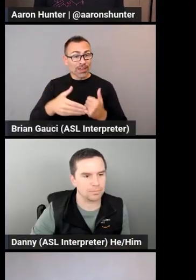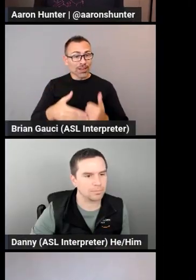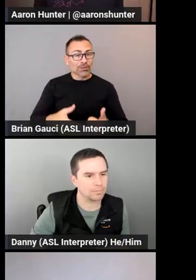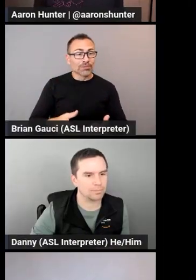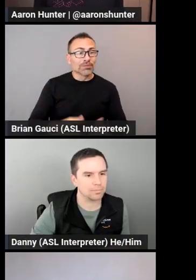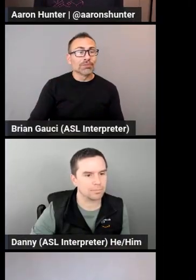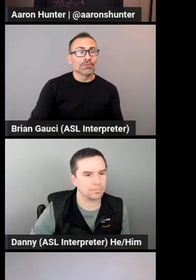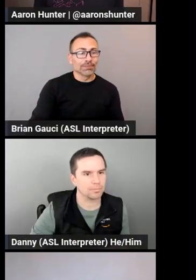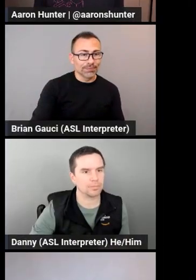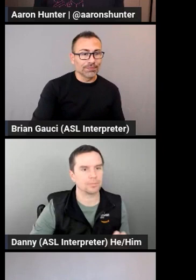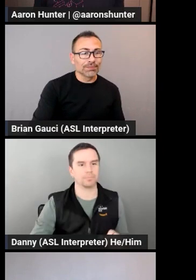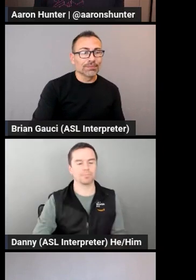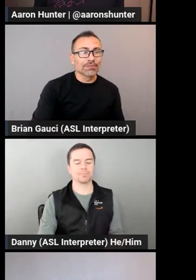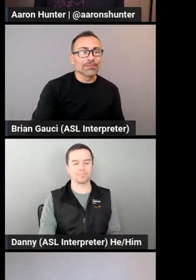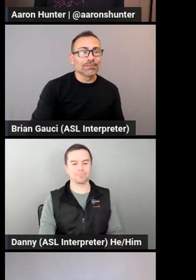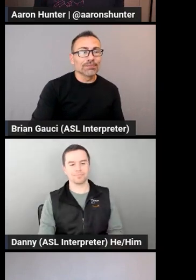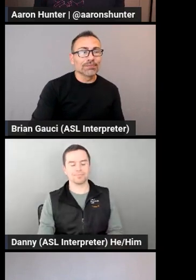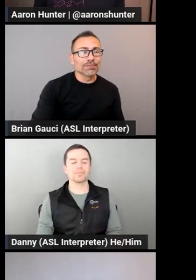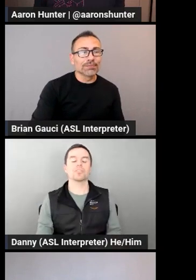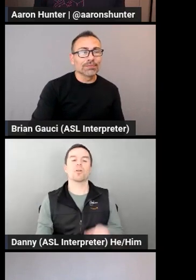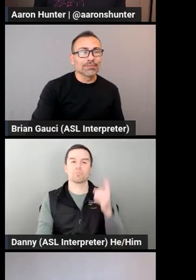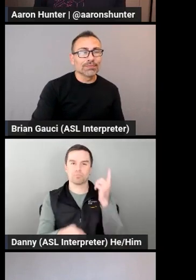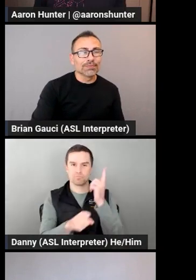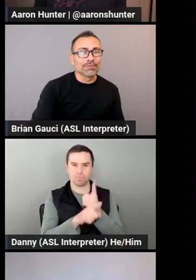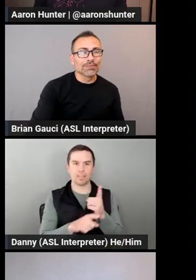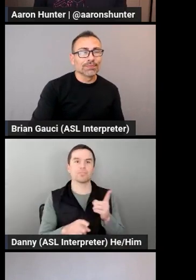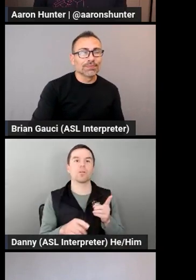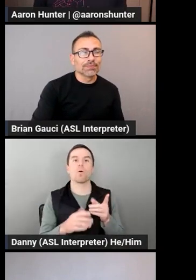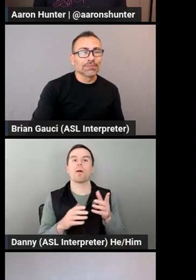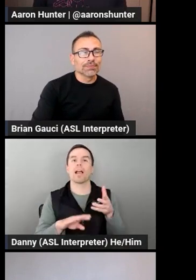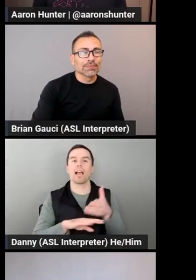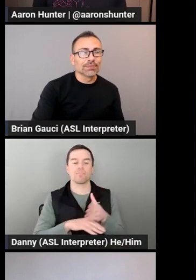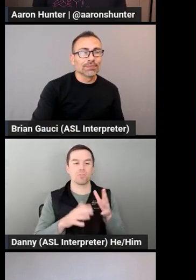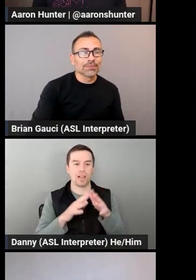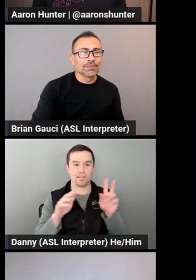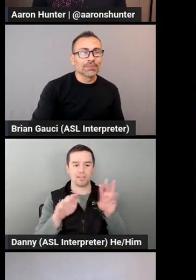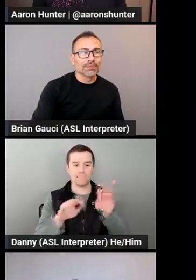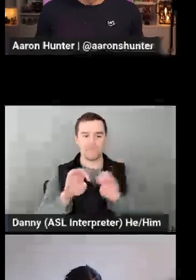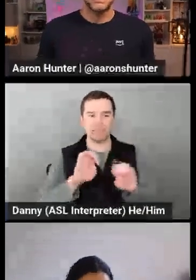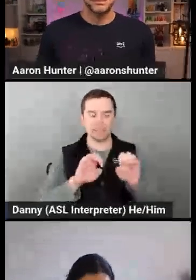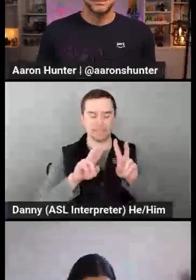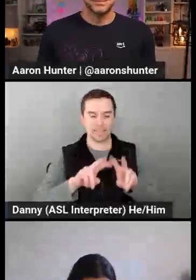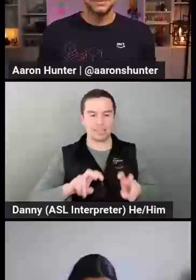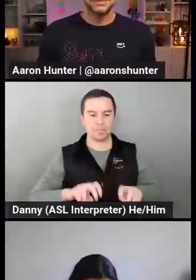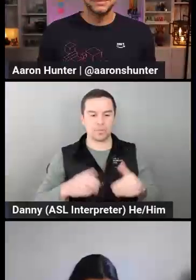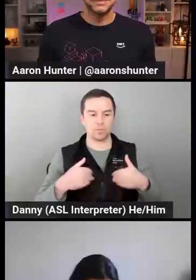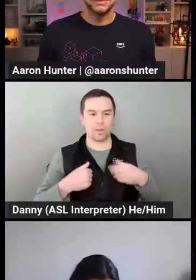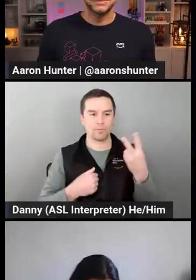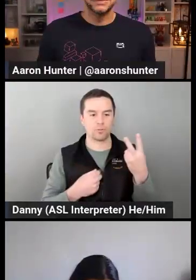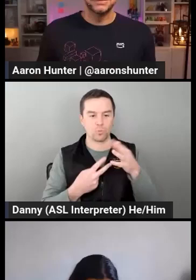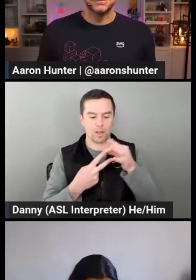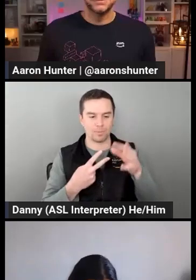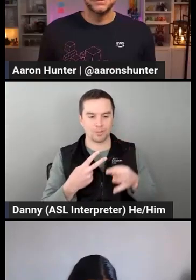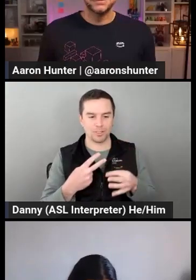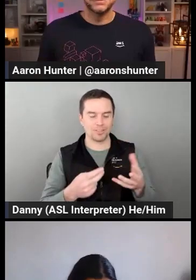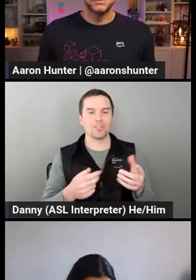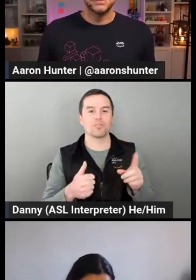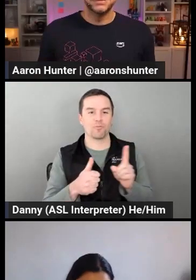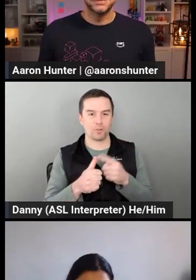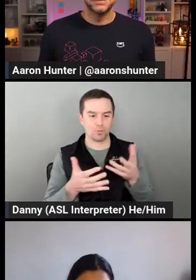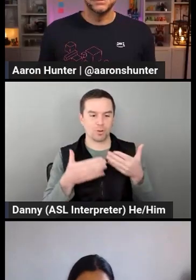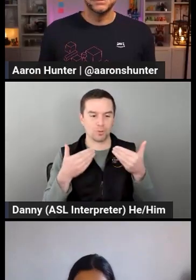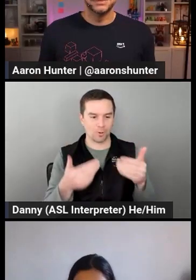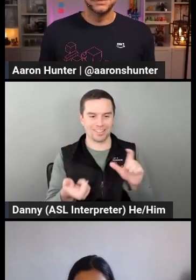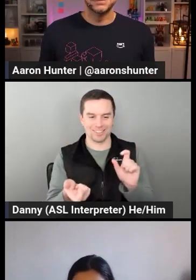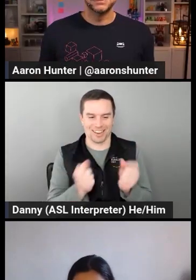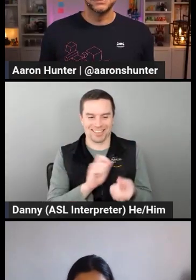So after a lot of the assessment, and then you kind of have two options, so you want to actually go ahead and make the port changes. So you can